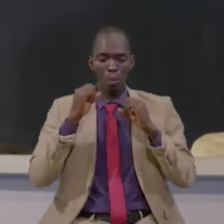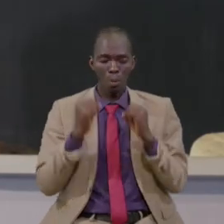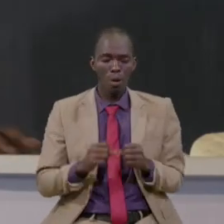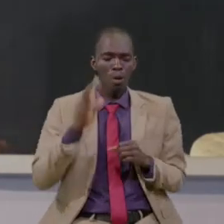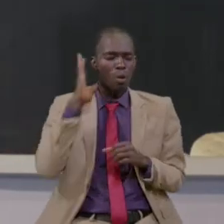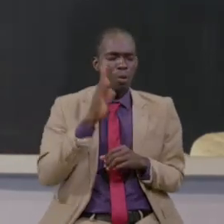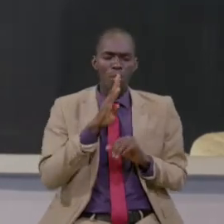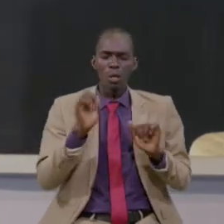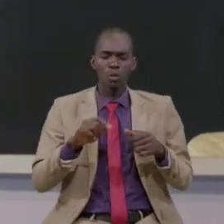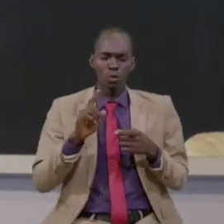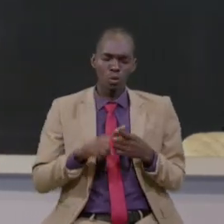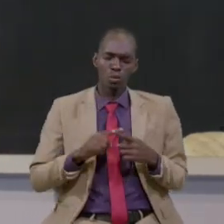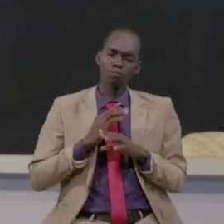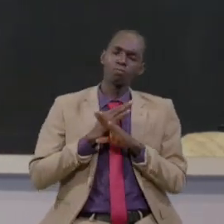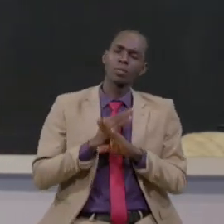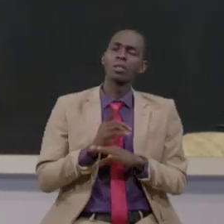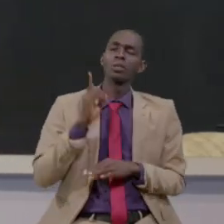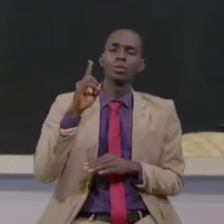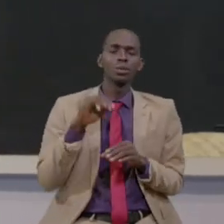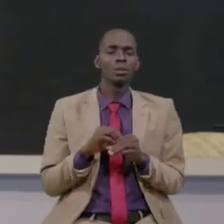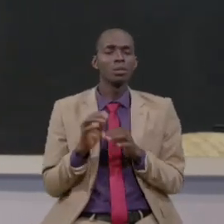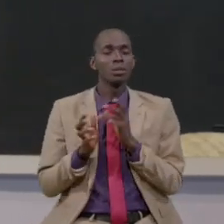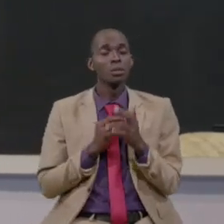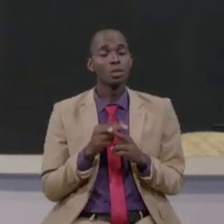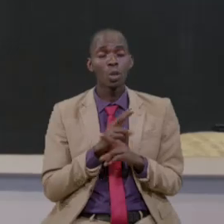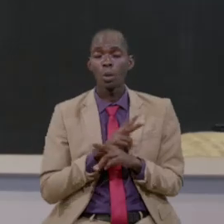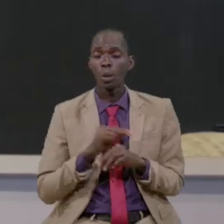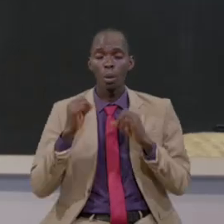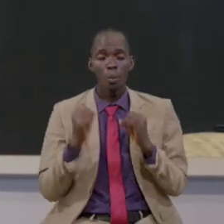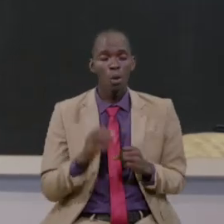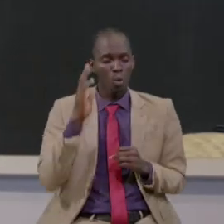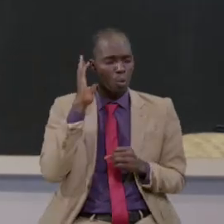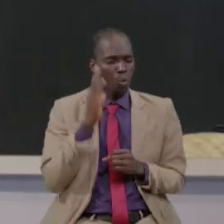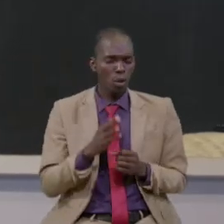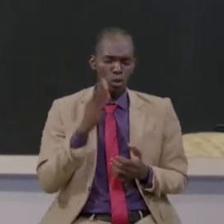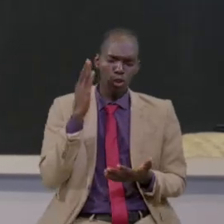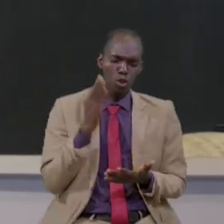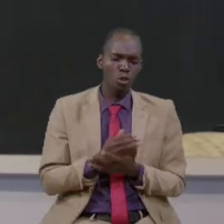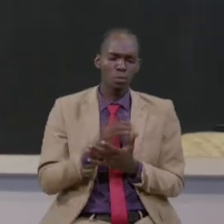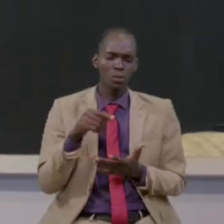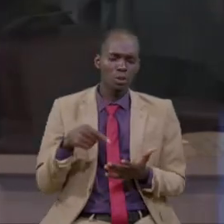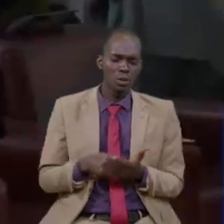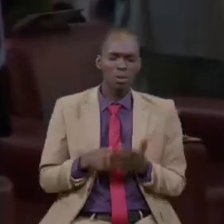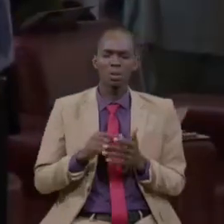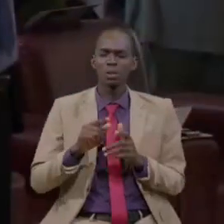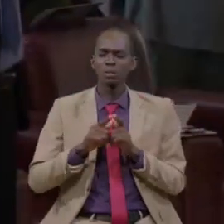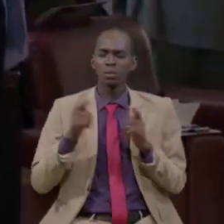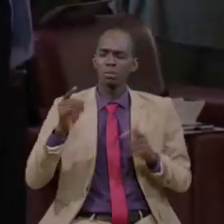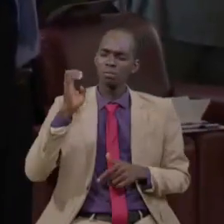you. No power will stop this evangelistic movement.